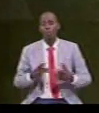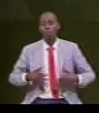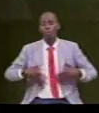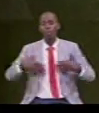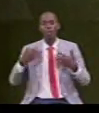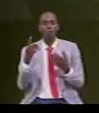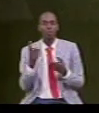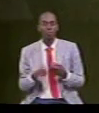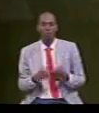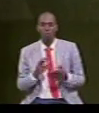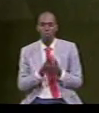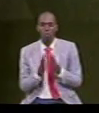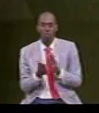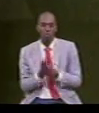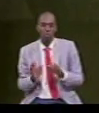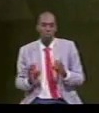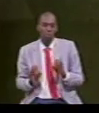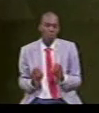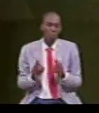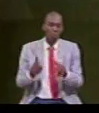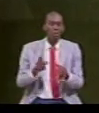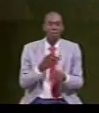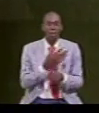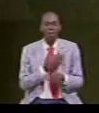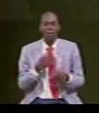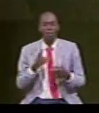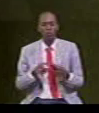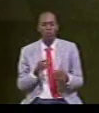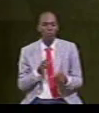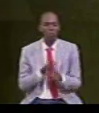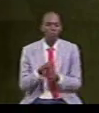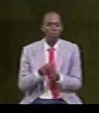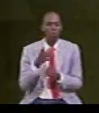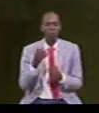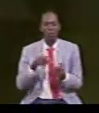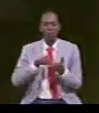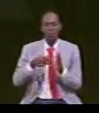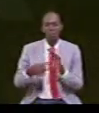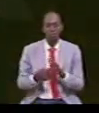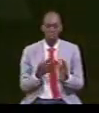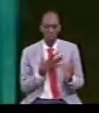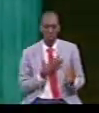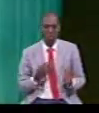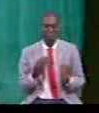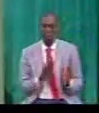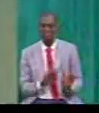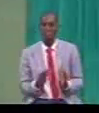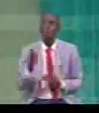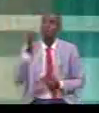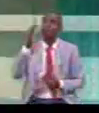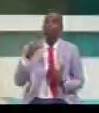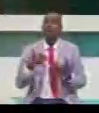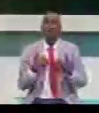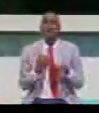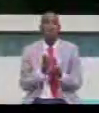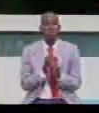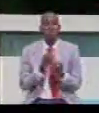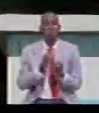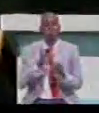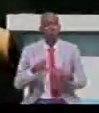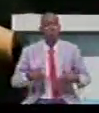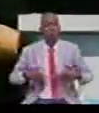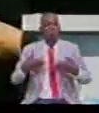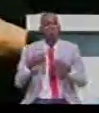normal way and to fulfill the purpose and the plan that God had made in your life, but sin